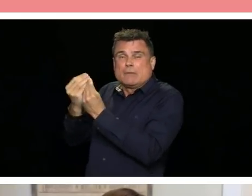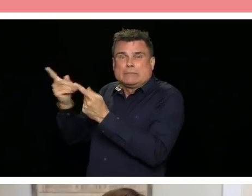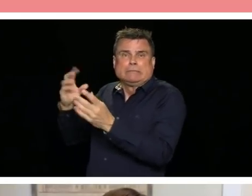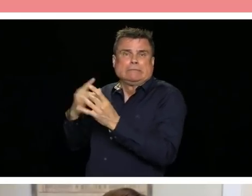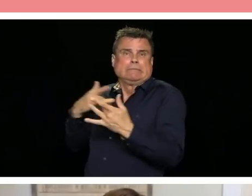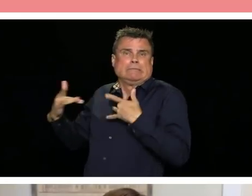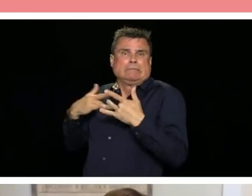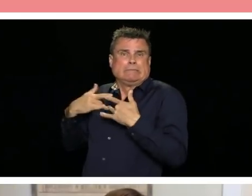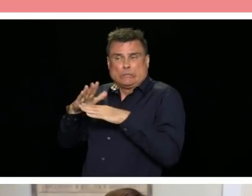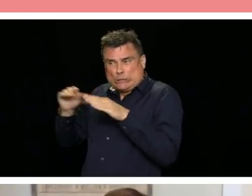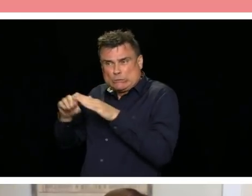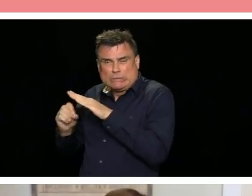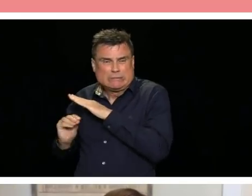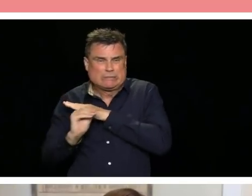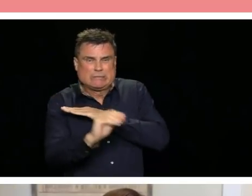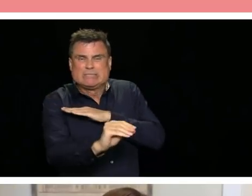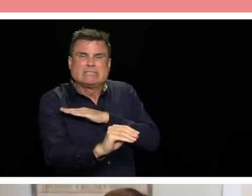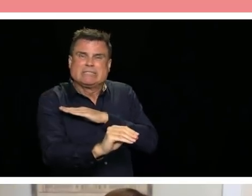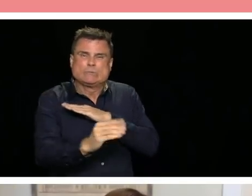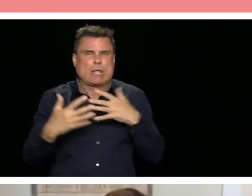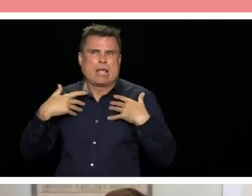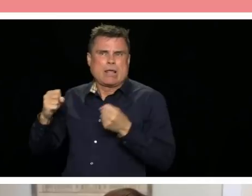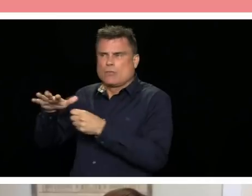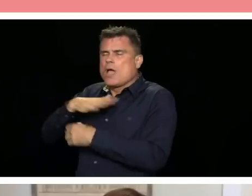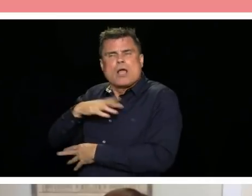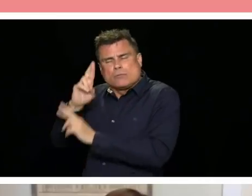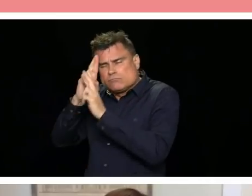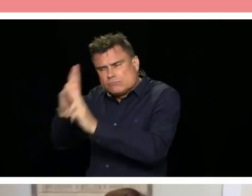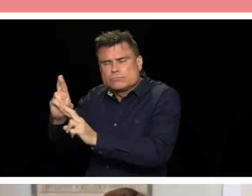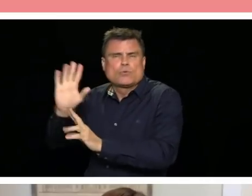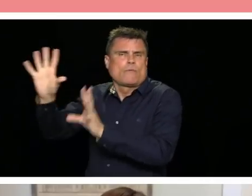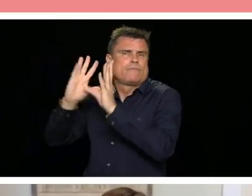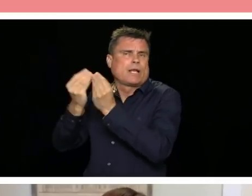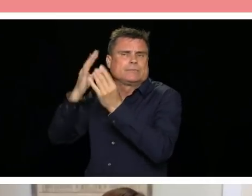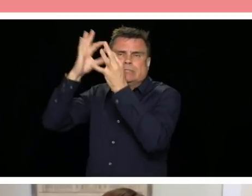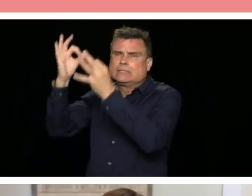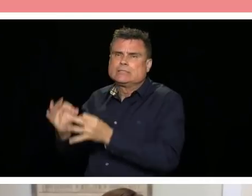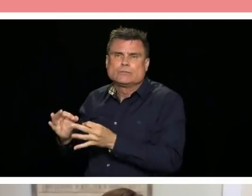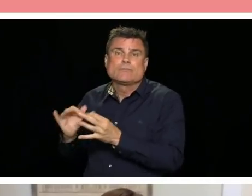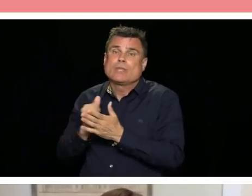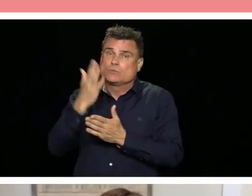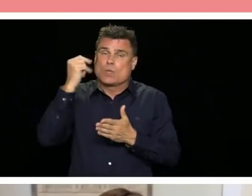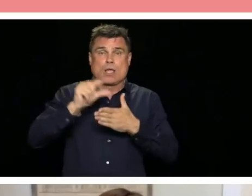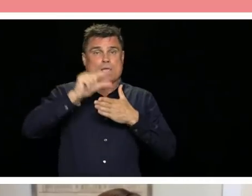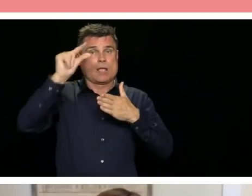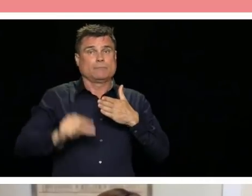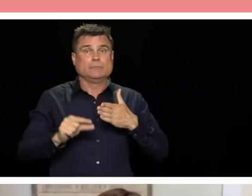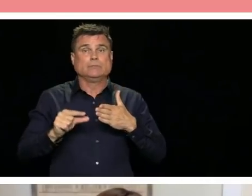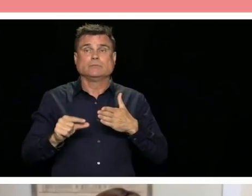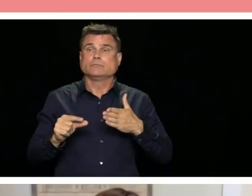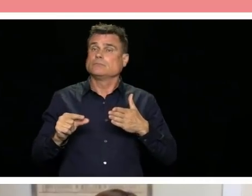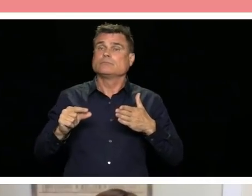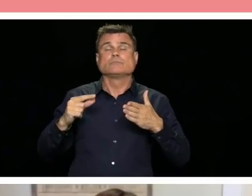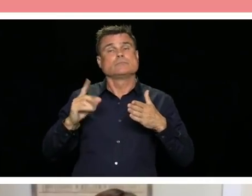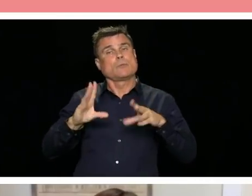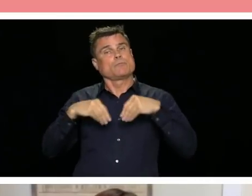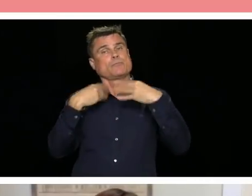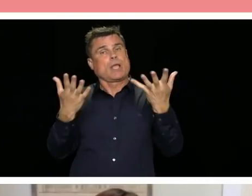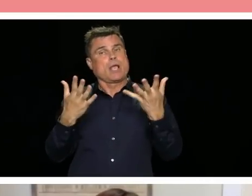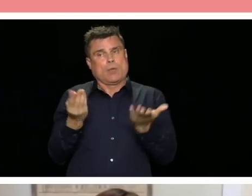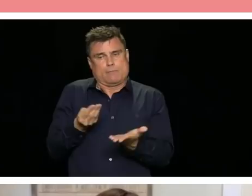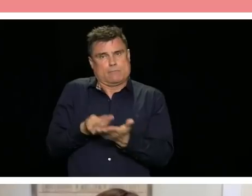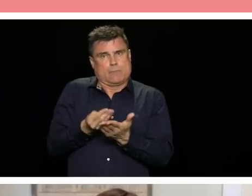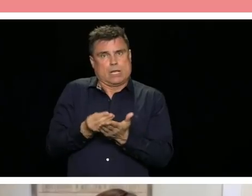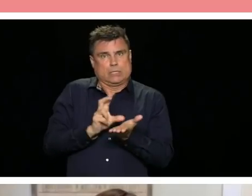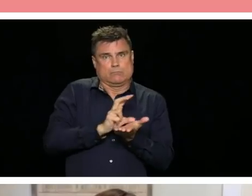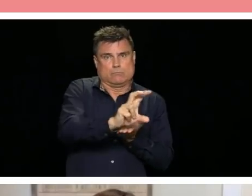decisions, and that is why government is providing funding to support providers that are open and also closed. And as a parent, I would recommend all the other